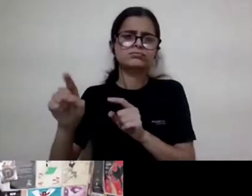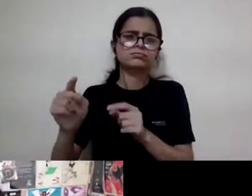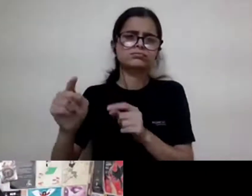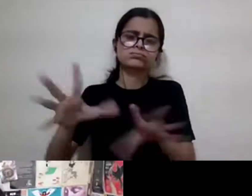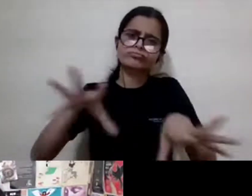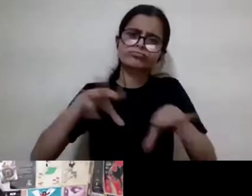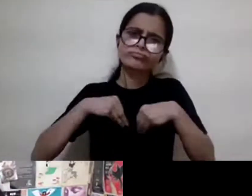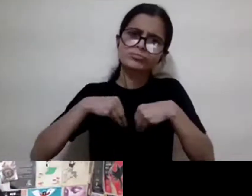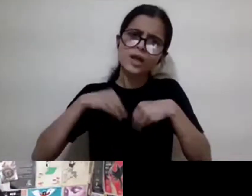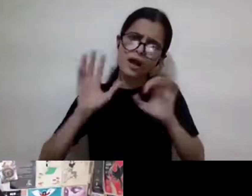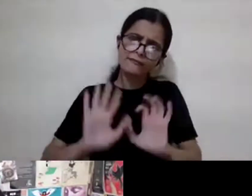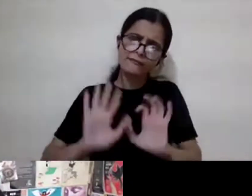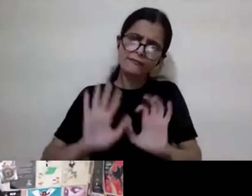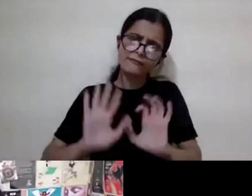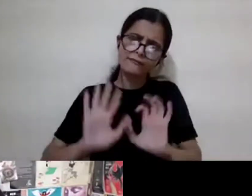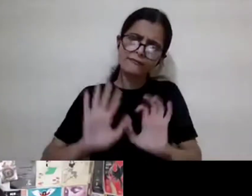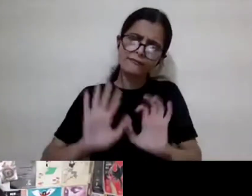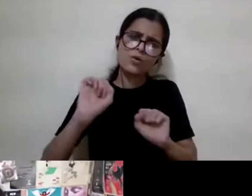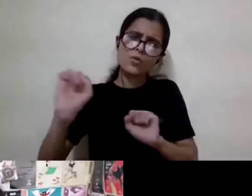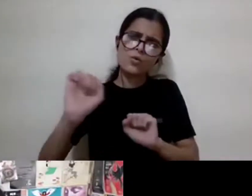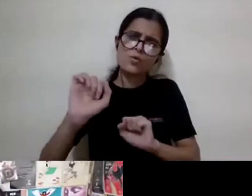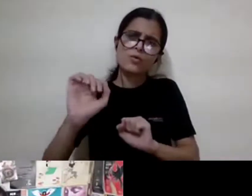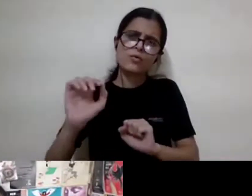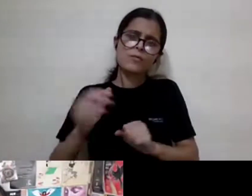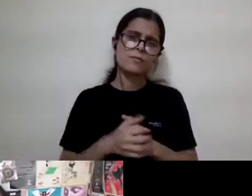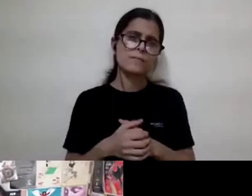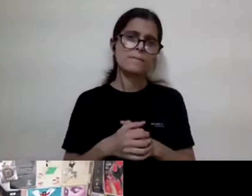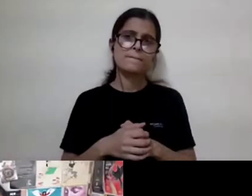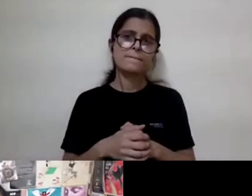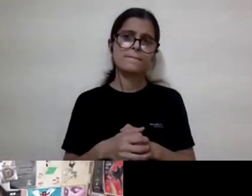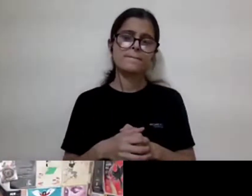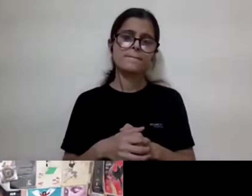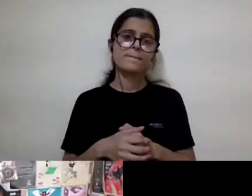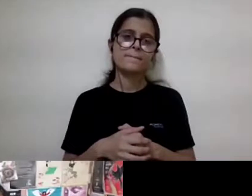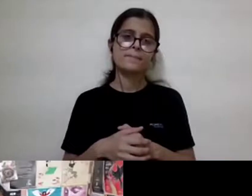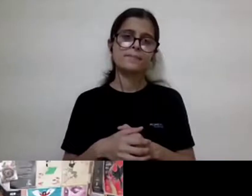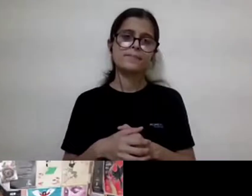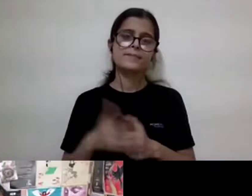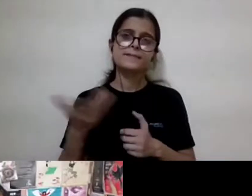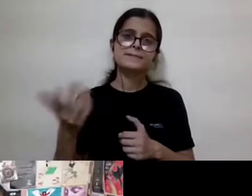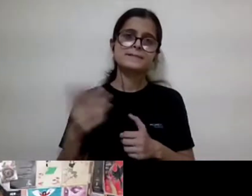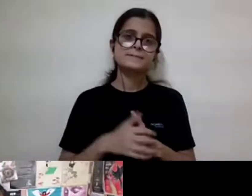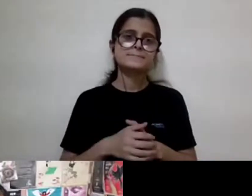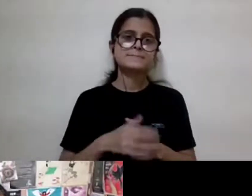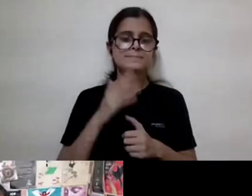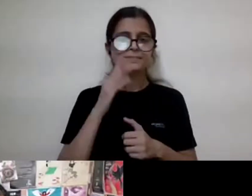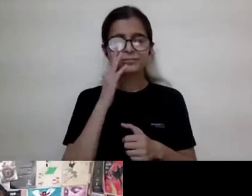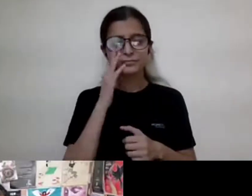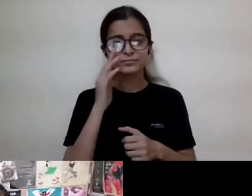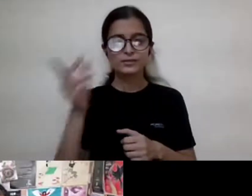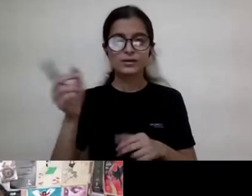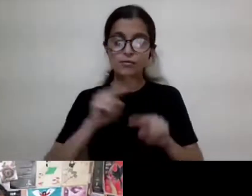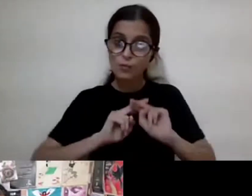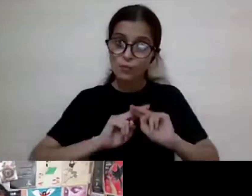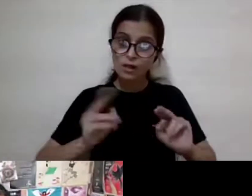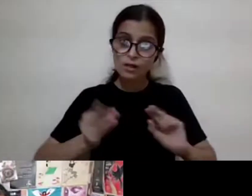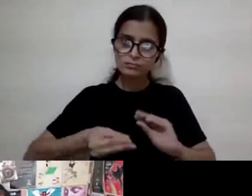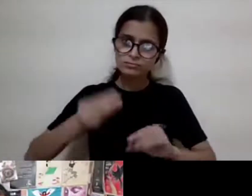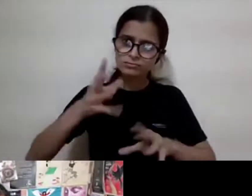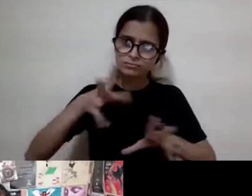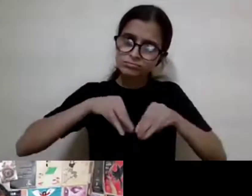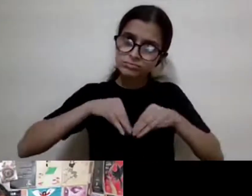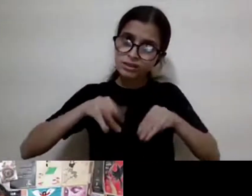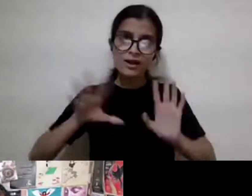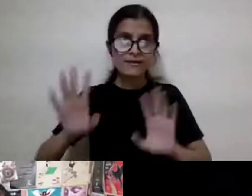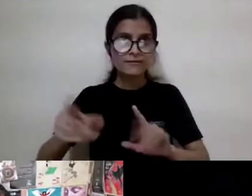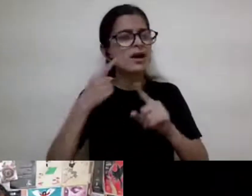their faculties, sensory faculties, that is to speak, to their fullest? And if this is